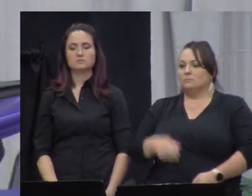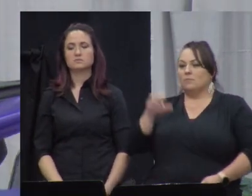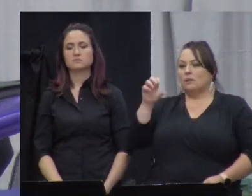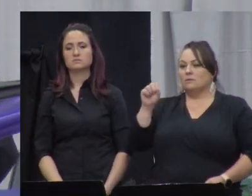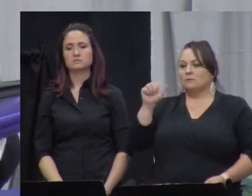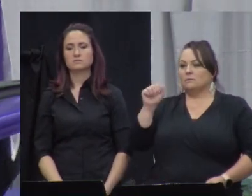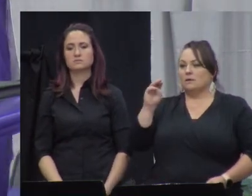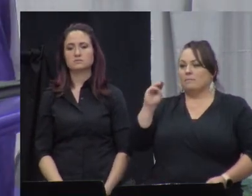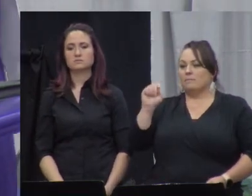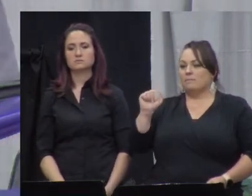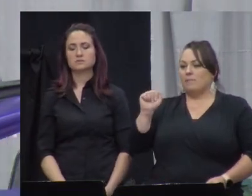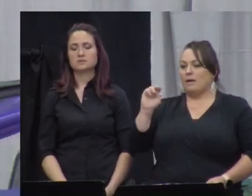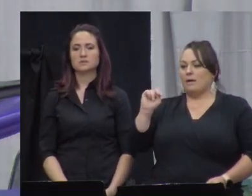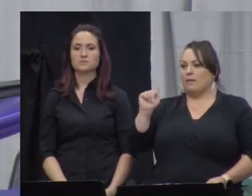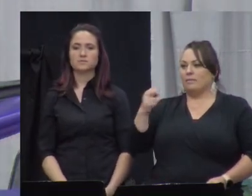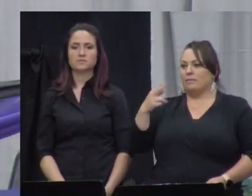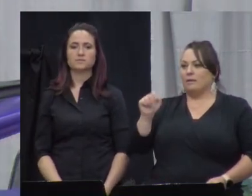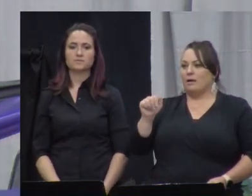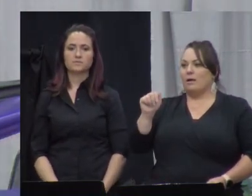Samantha Centeno.